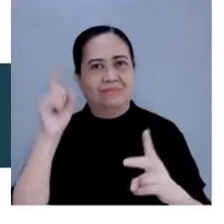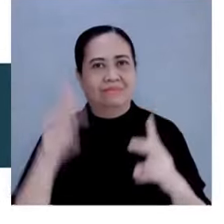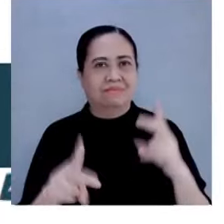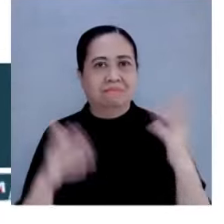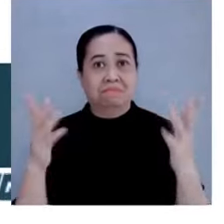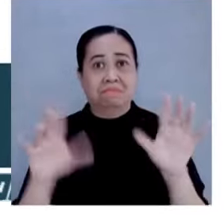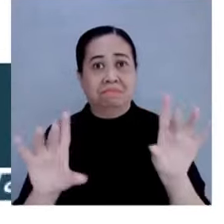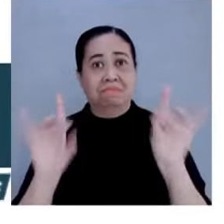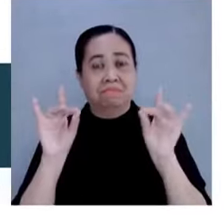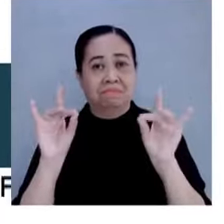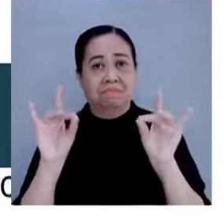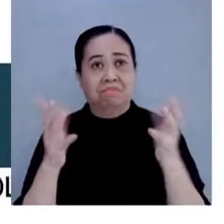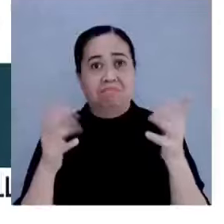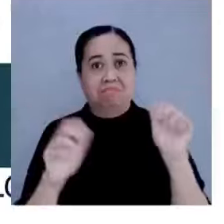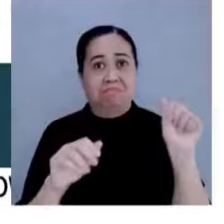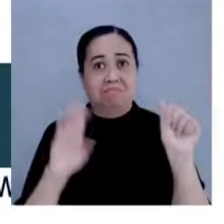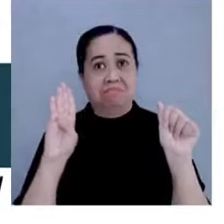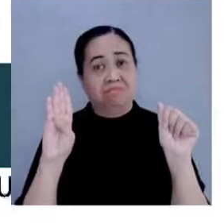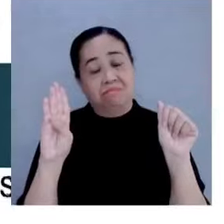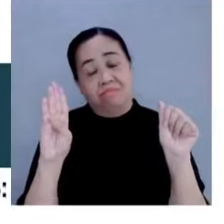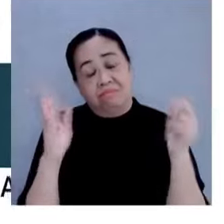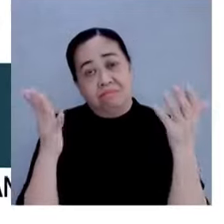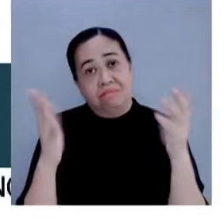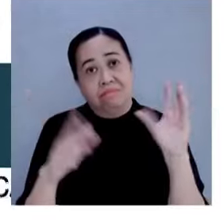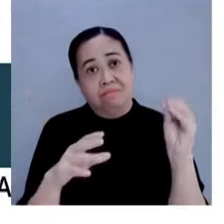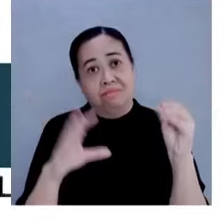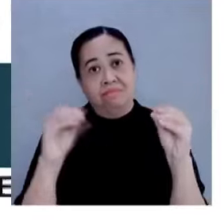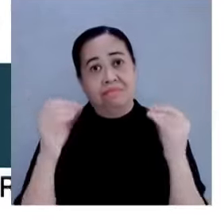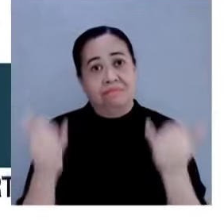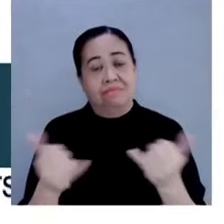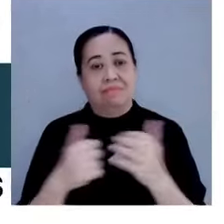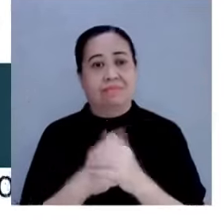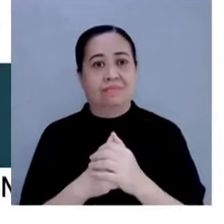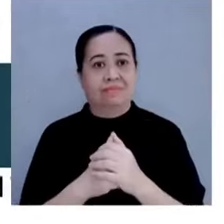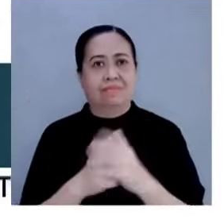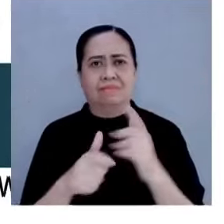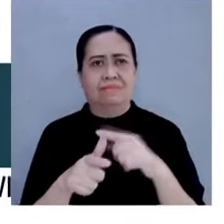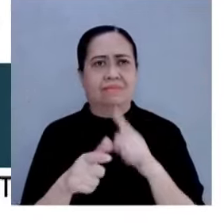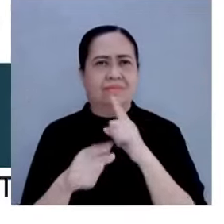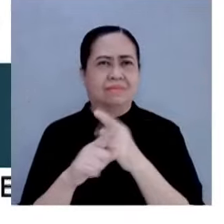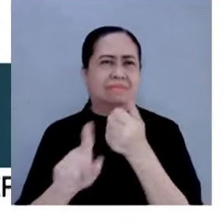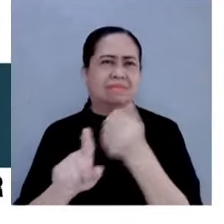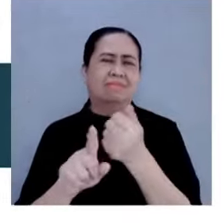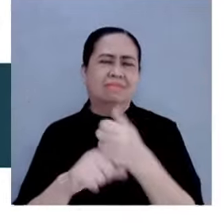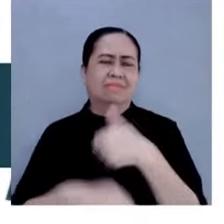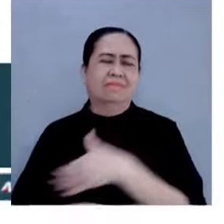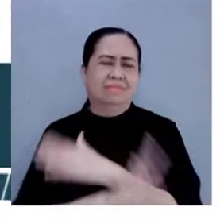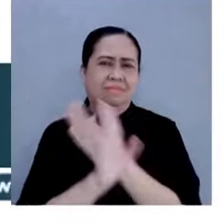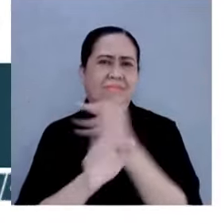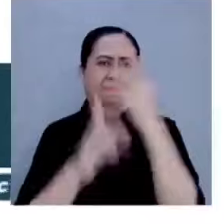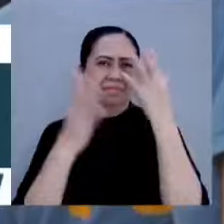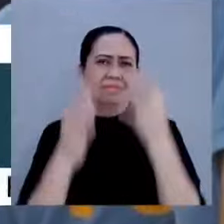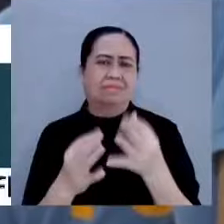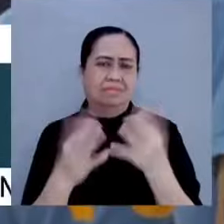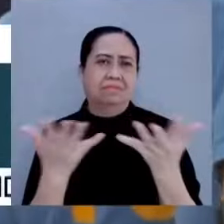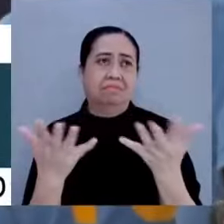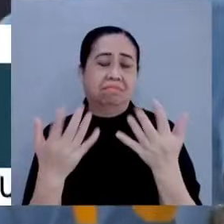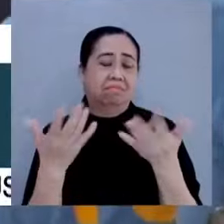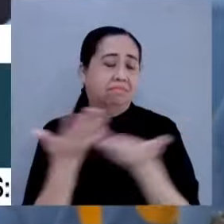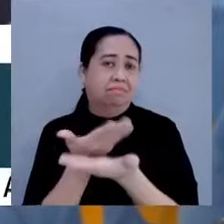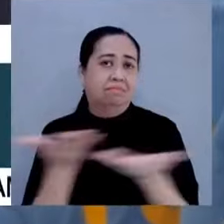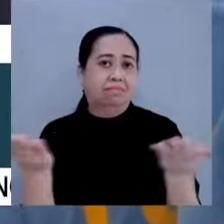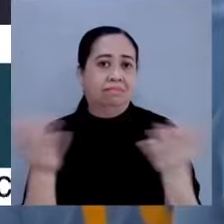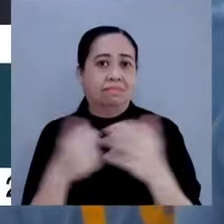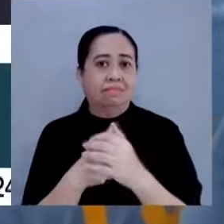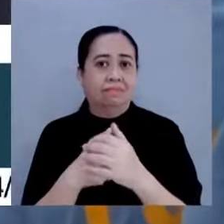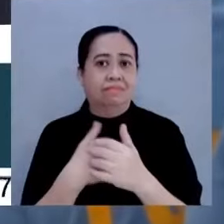choice. Choice A, choice B, it's 50-50 now. And it's really up to the Davaoenos to make that choice. At